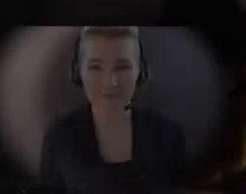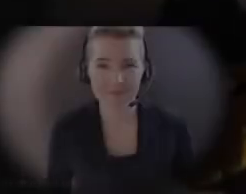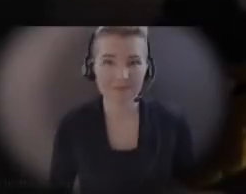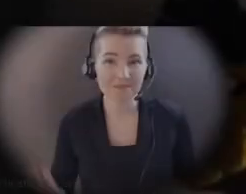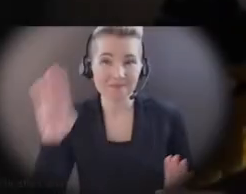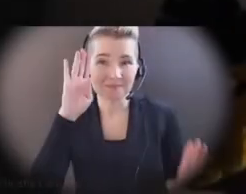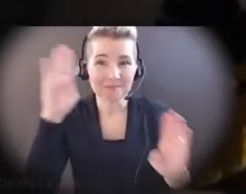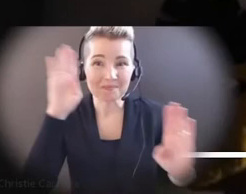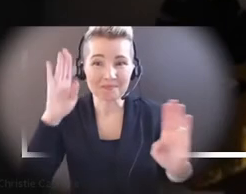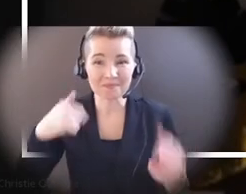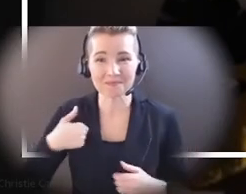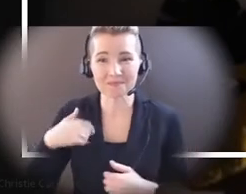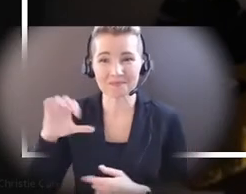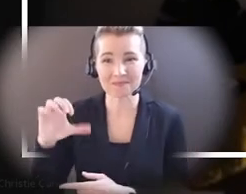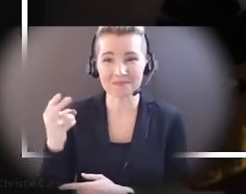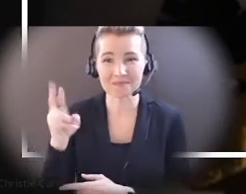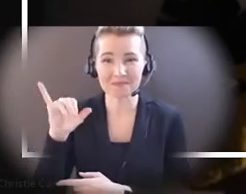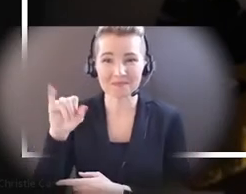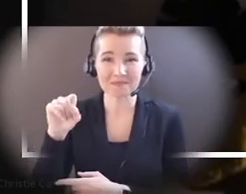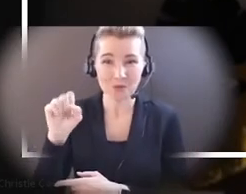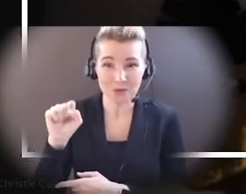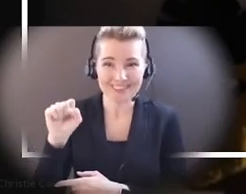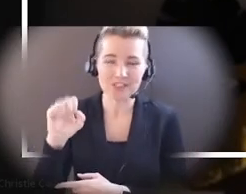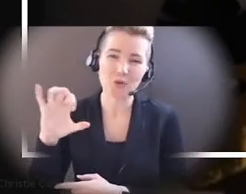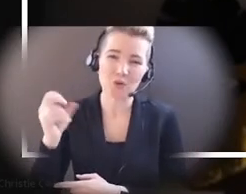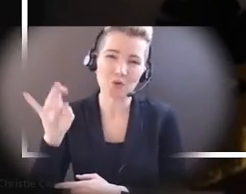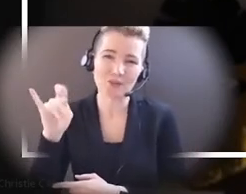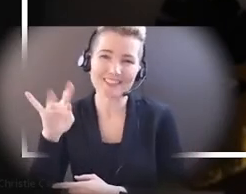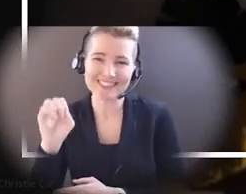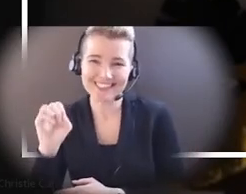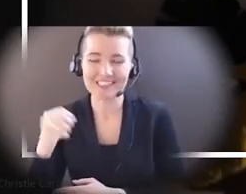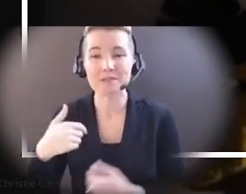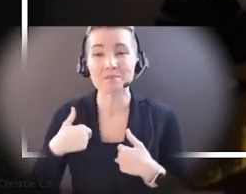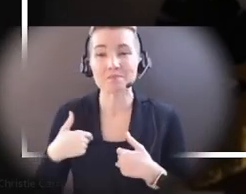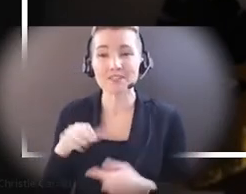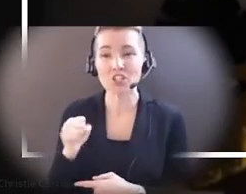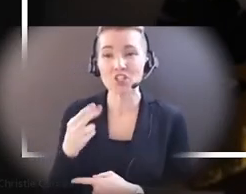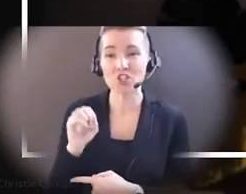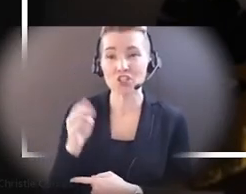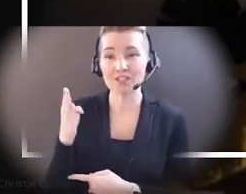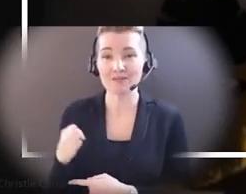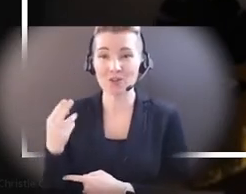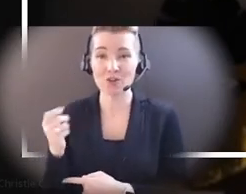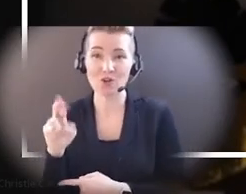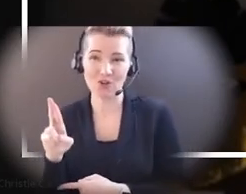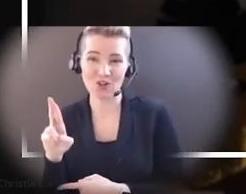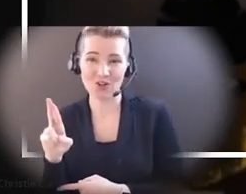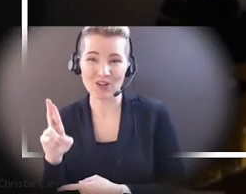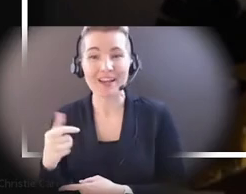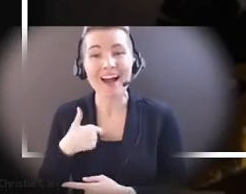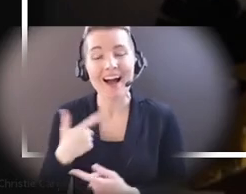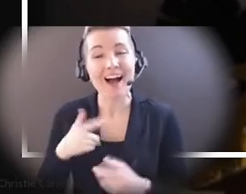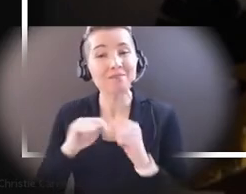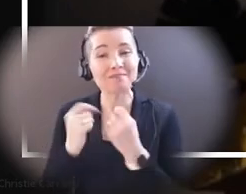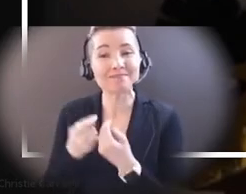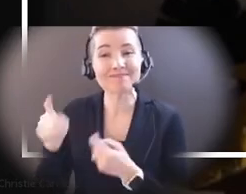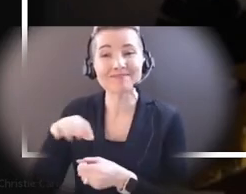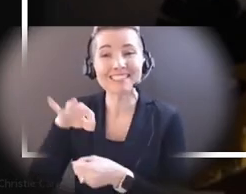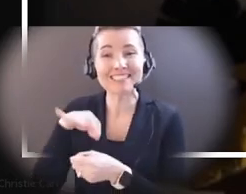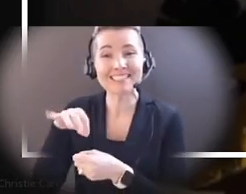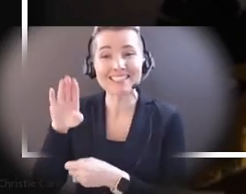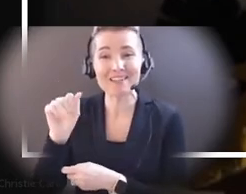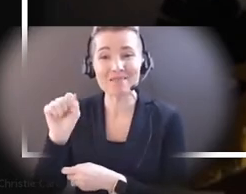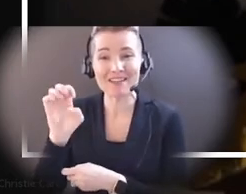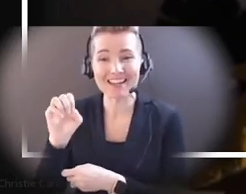My name is Chris, or Christy. I go by she, her pronouns, and I'm on the team at D-Base, which is a DIY community